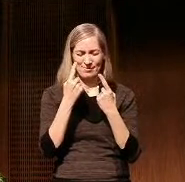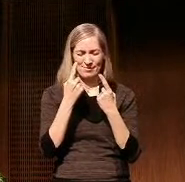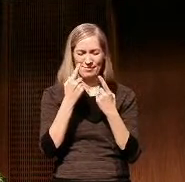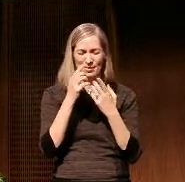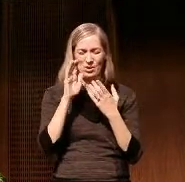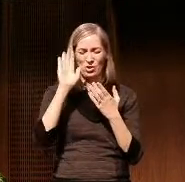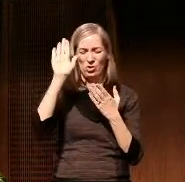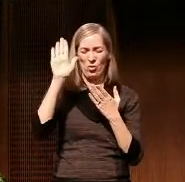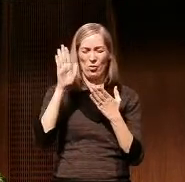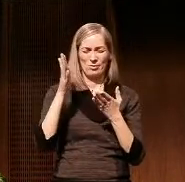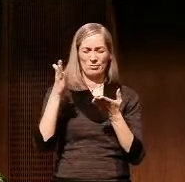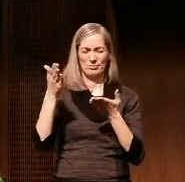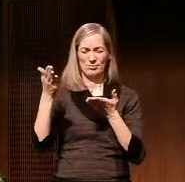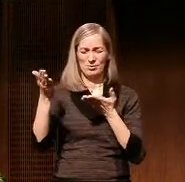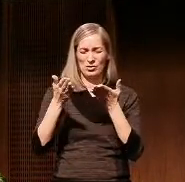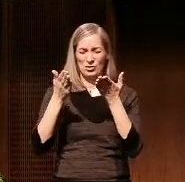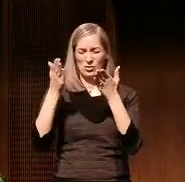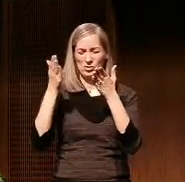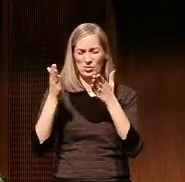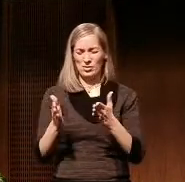your servant, Virgil,